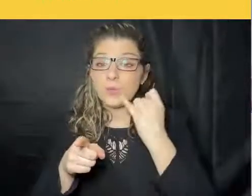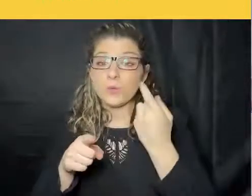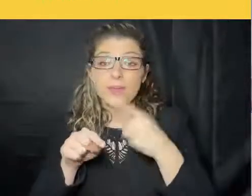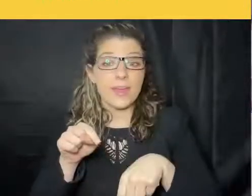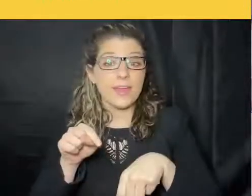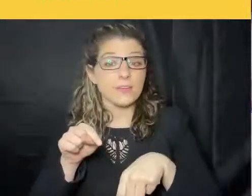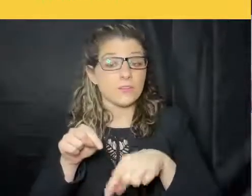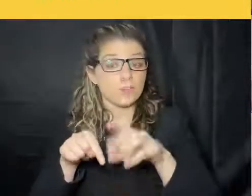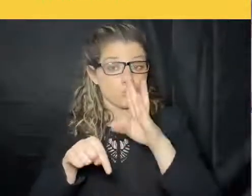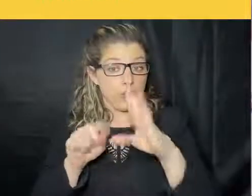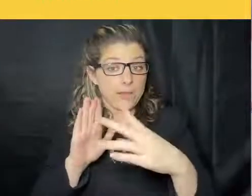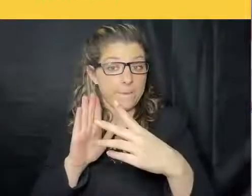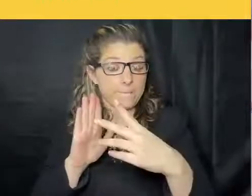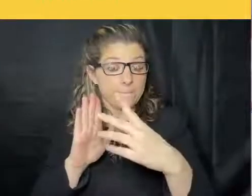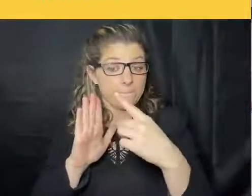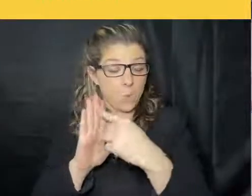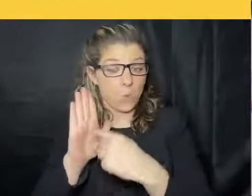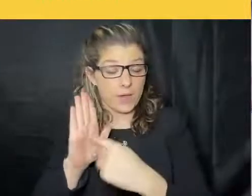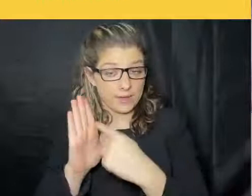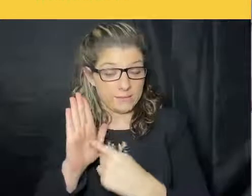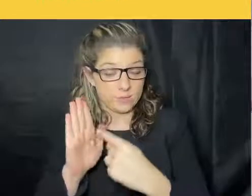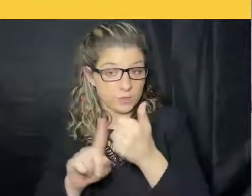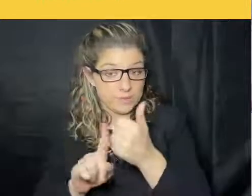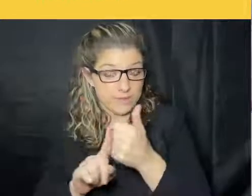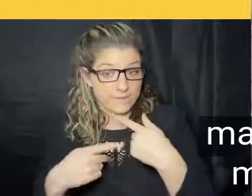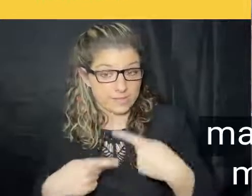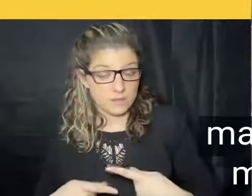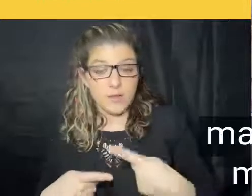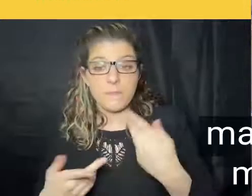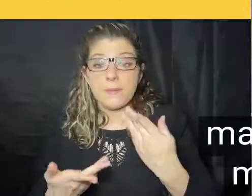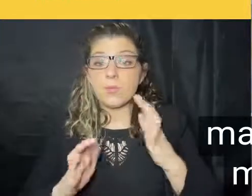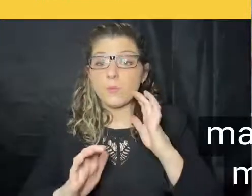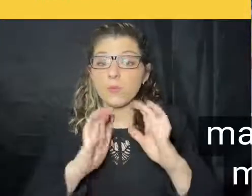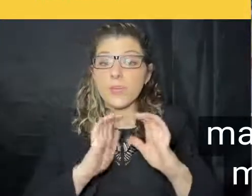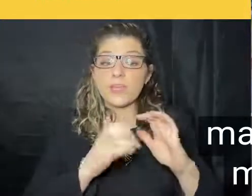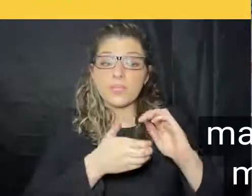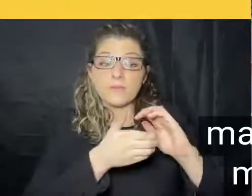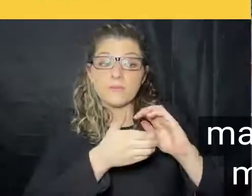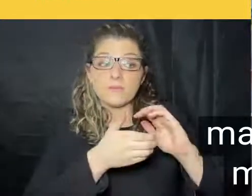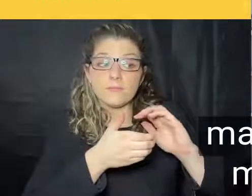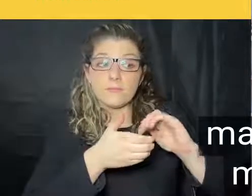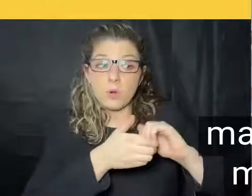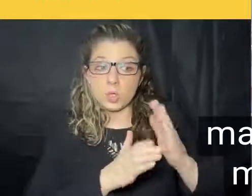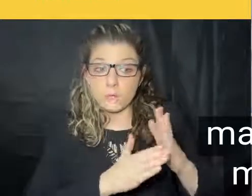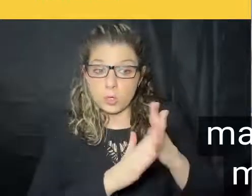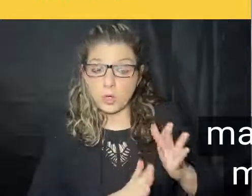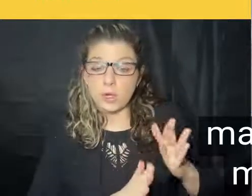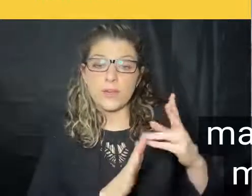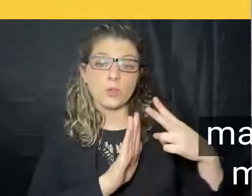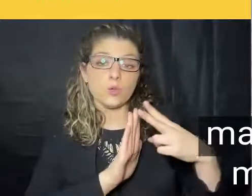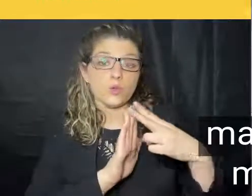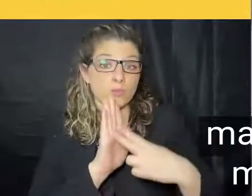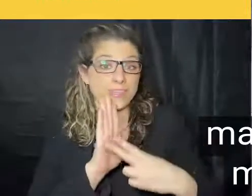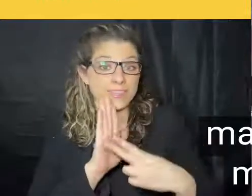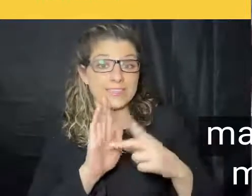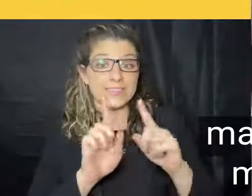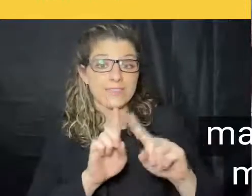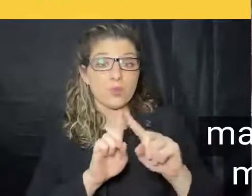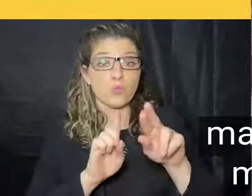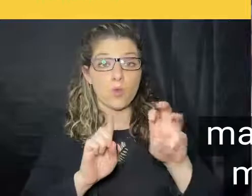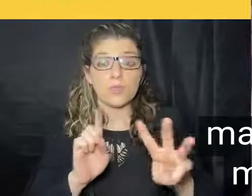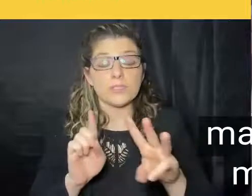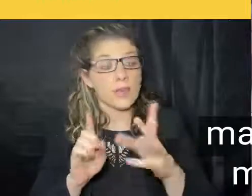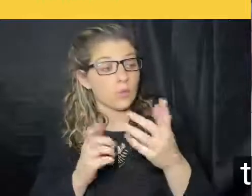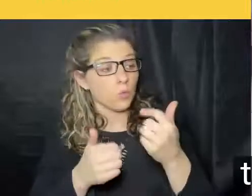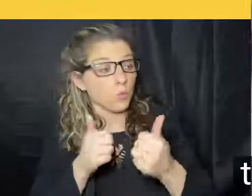this. So if you're not able to directly point to the pictures, maybe your communication partner might read off the